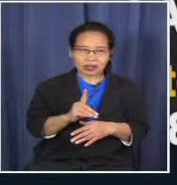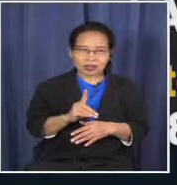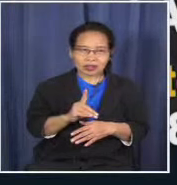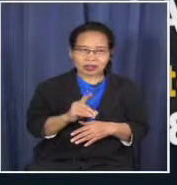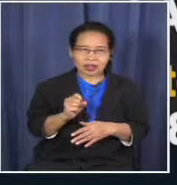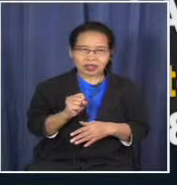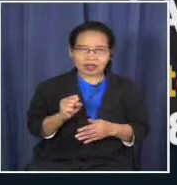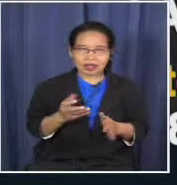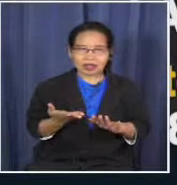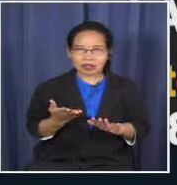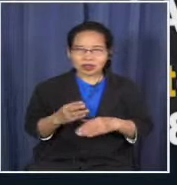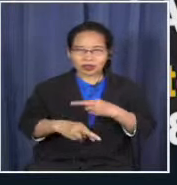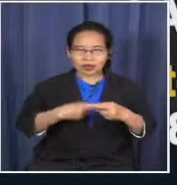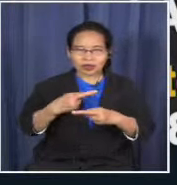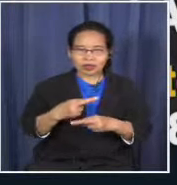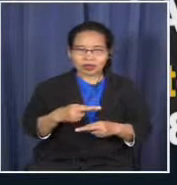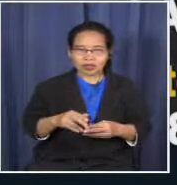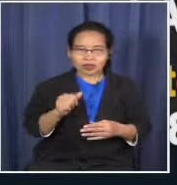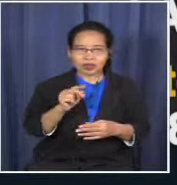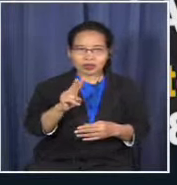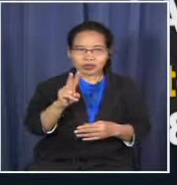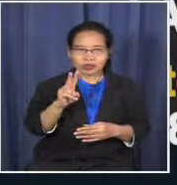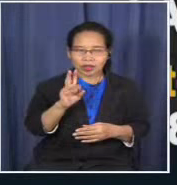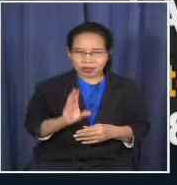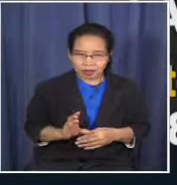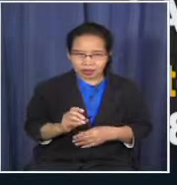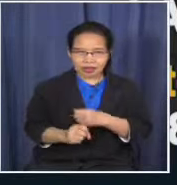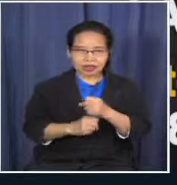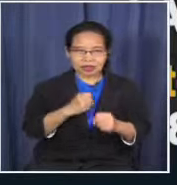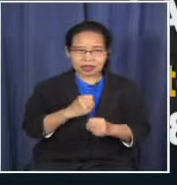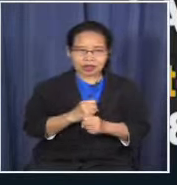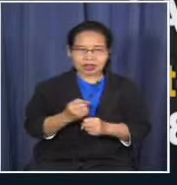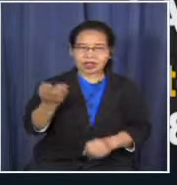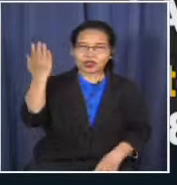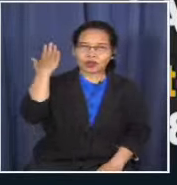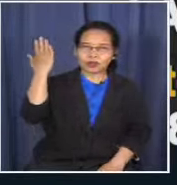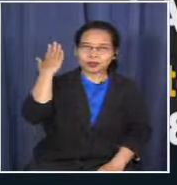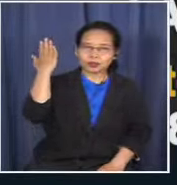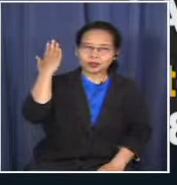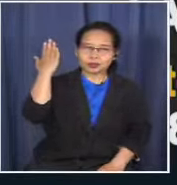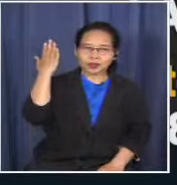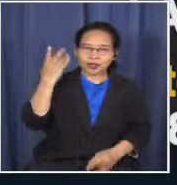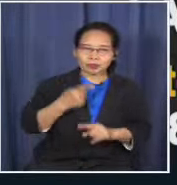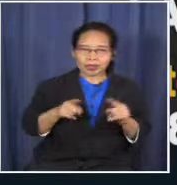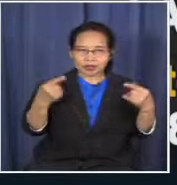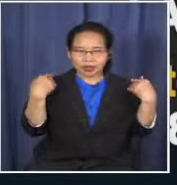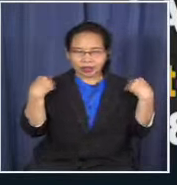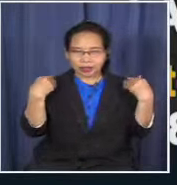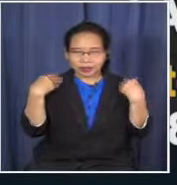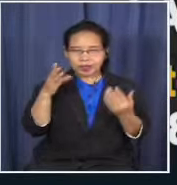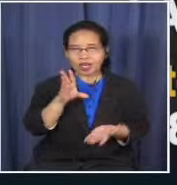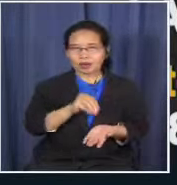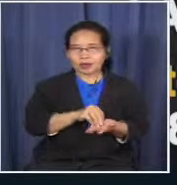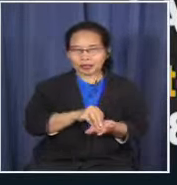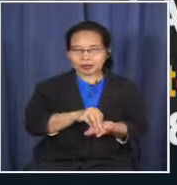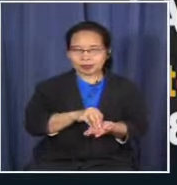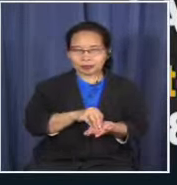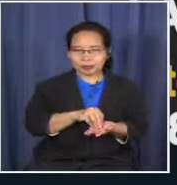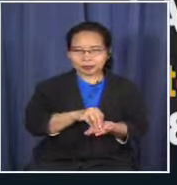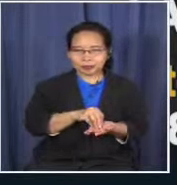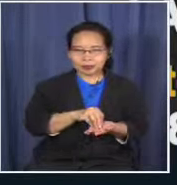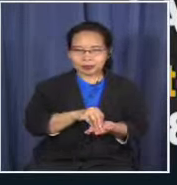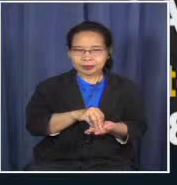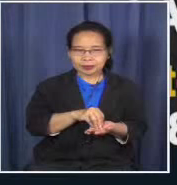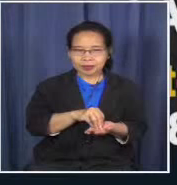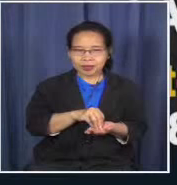that had inscriptions. The Dead Sea Scrolls are more or less 2,200 years old,